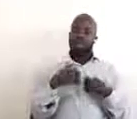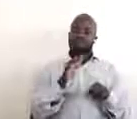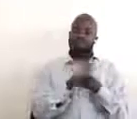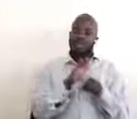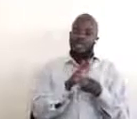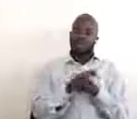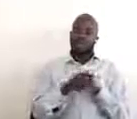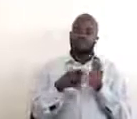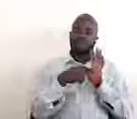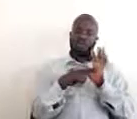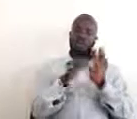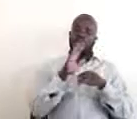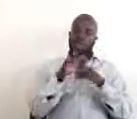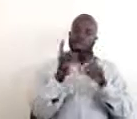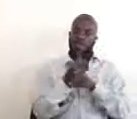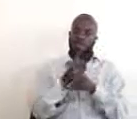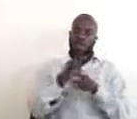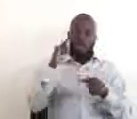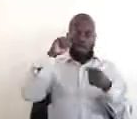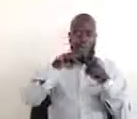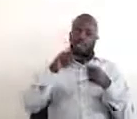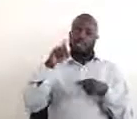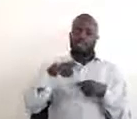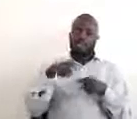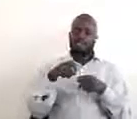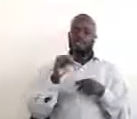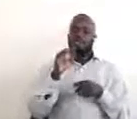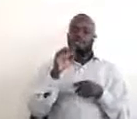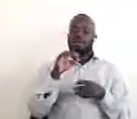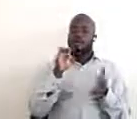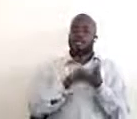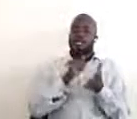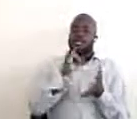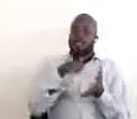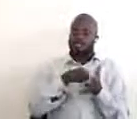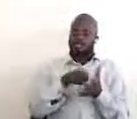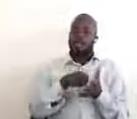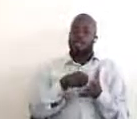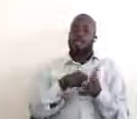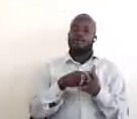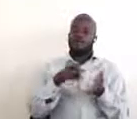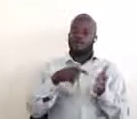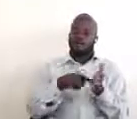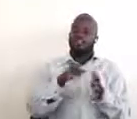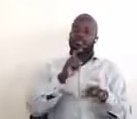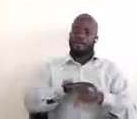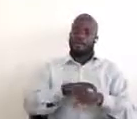they have about a dozen to reflect all these different goals and needs. So